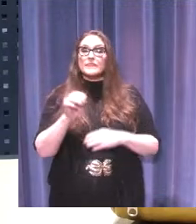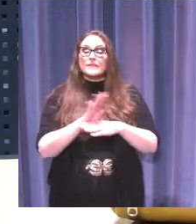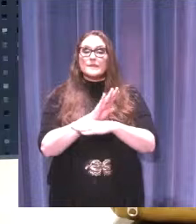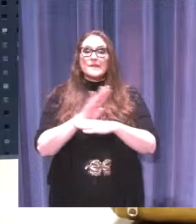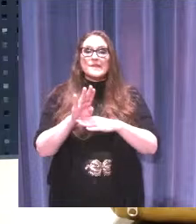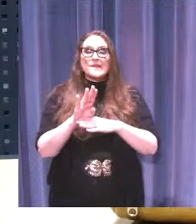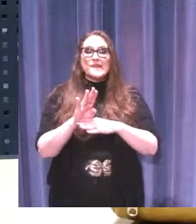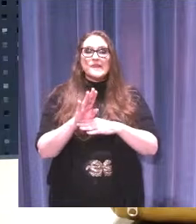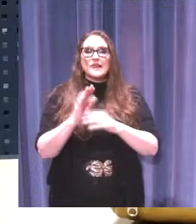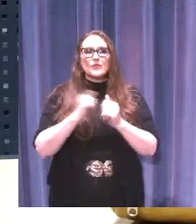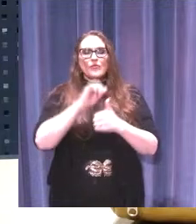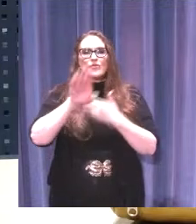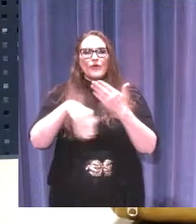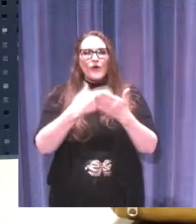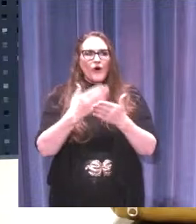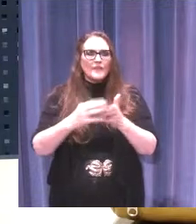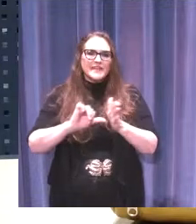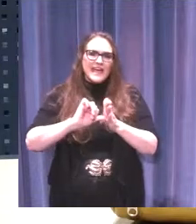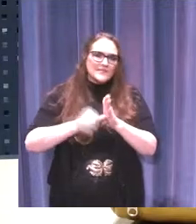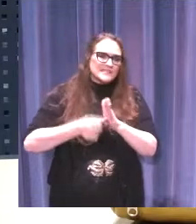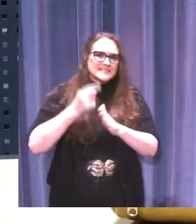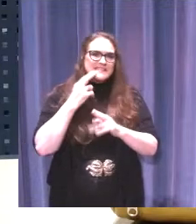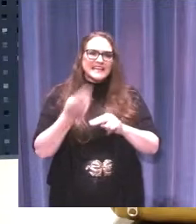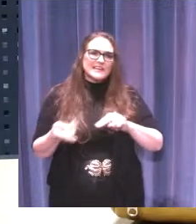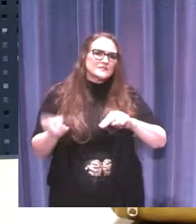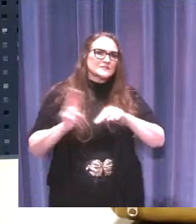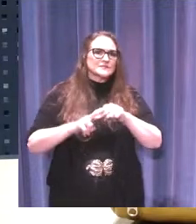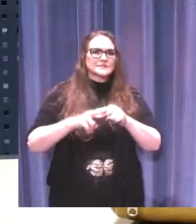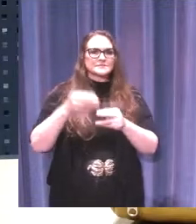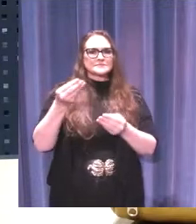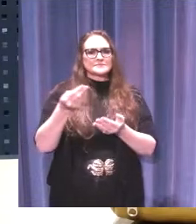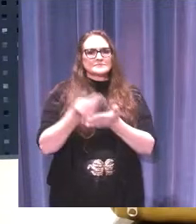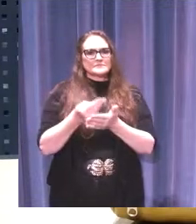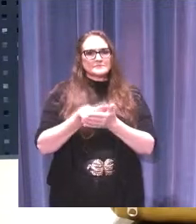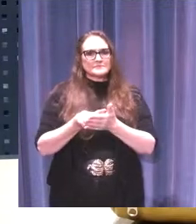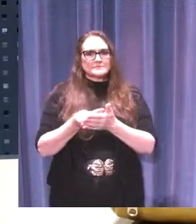businesses, with all the emphasis on increasing pay,